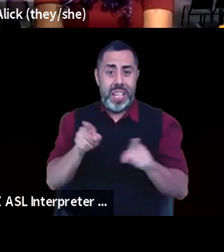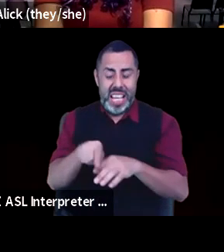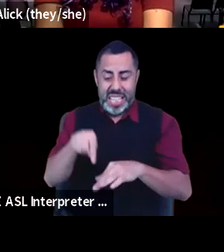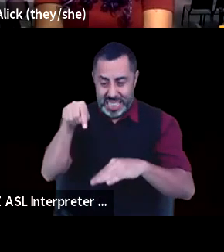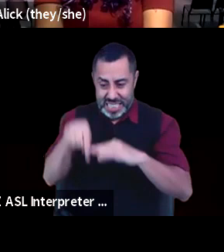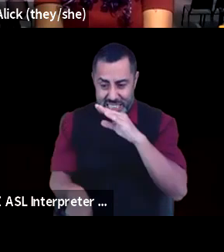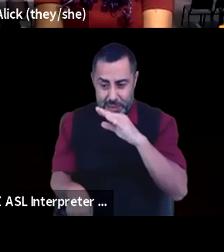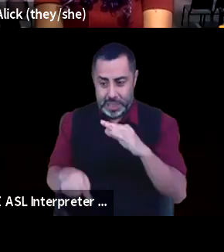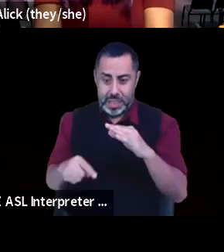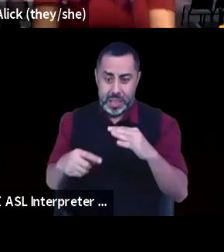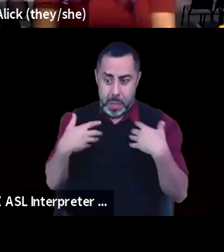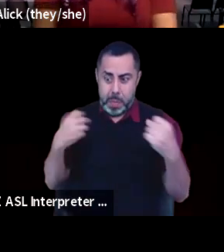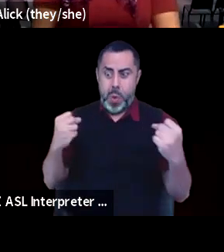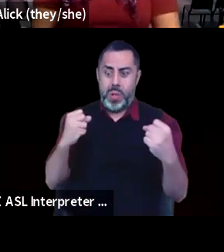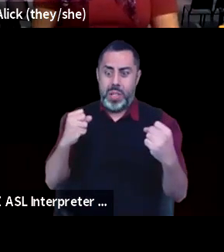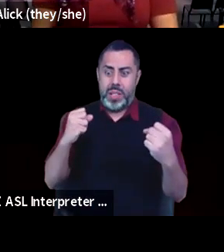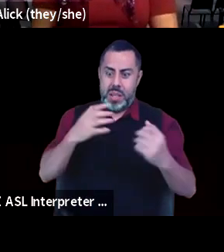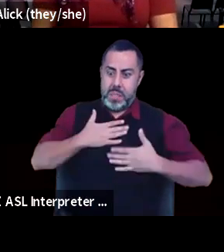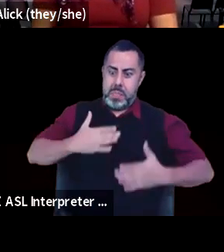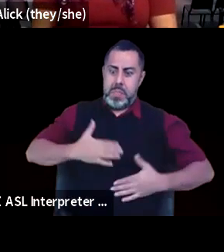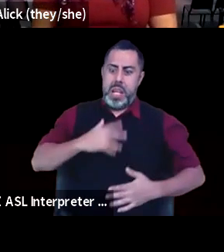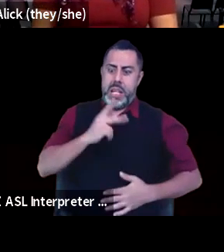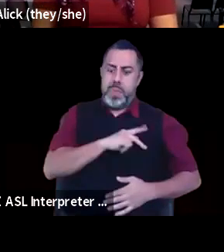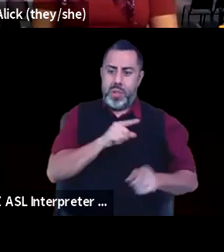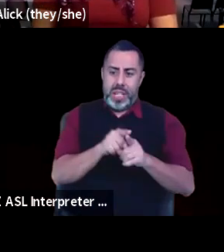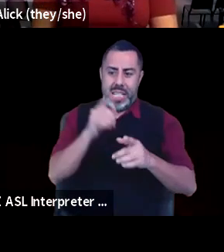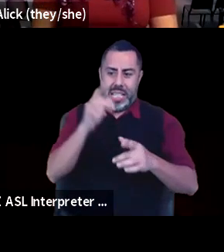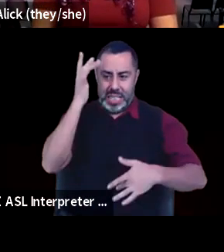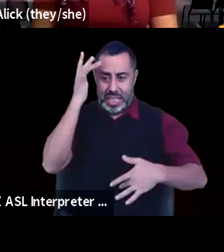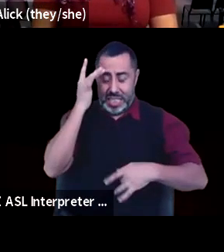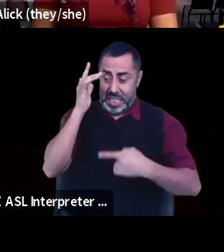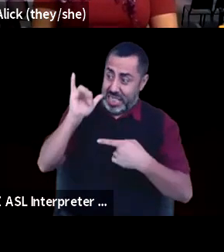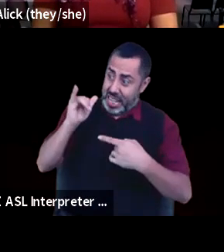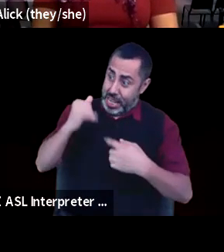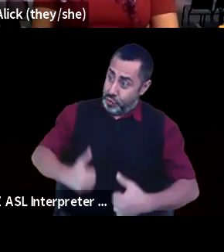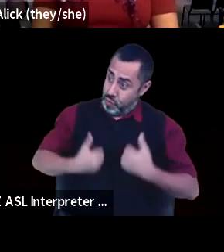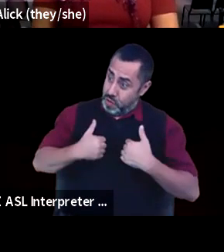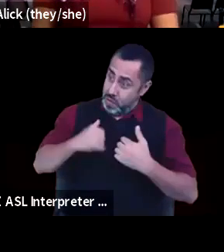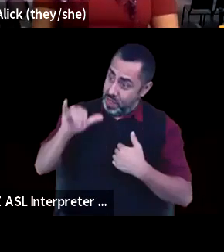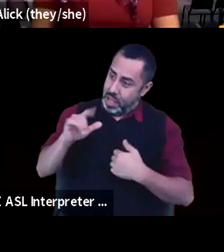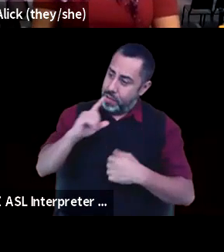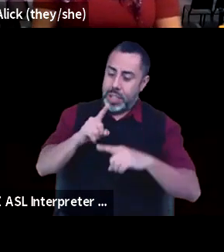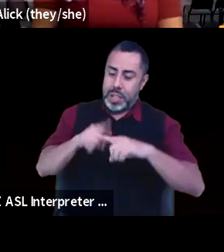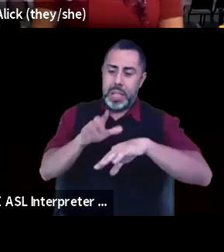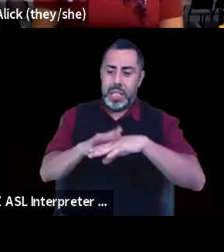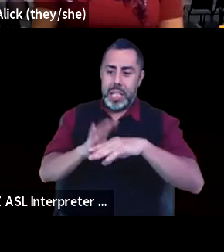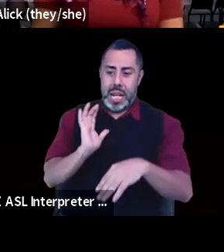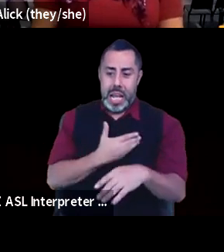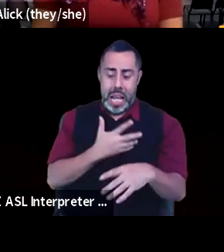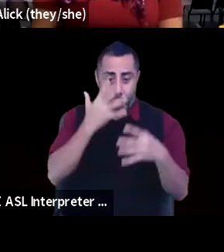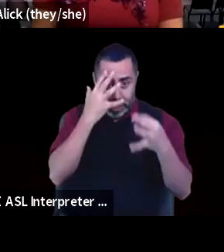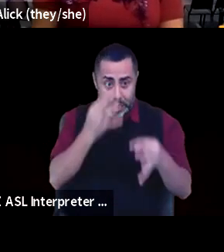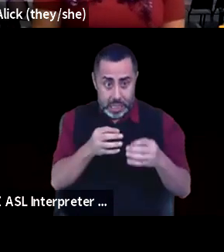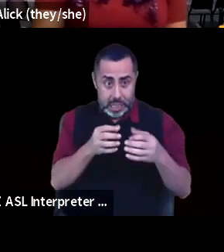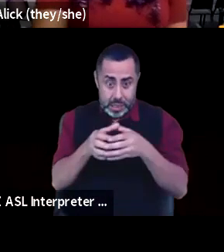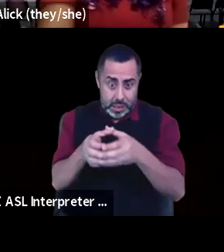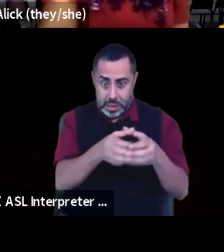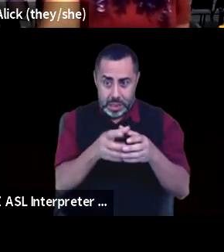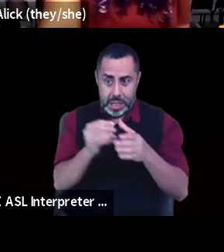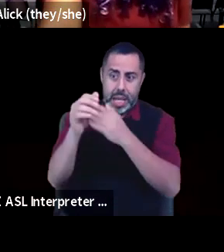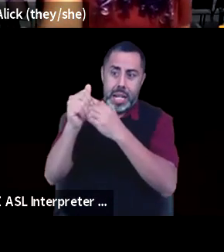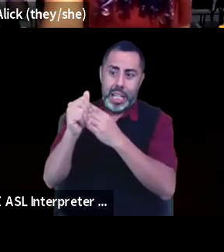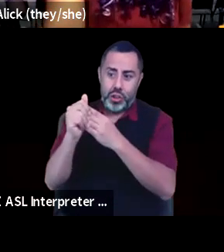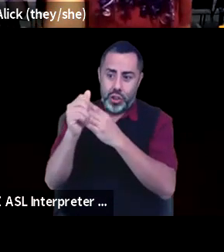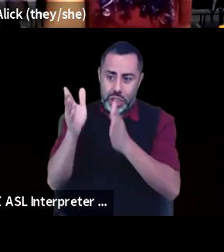disease depends on our collective decisions and those of our leadership. And in our cultural field, in our field